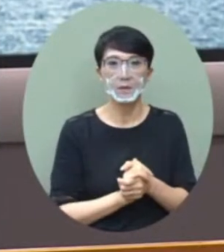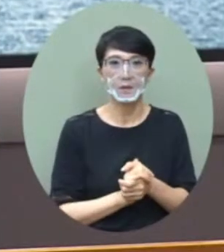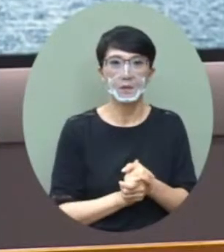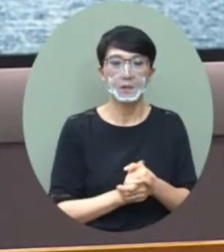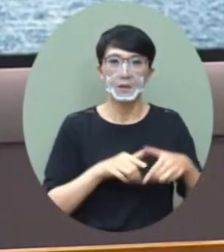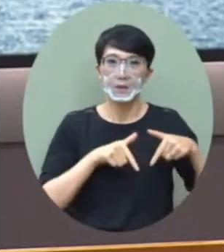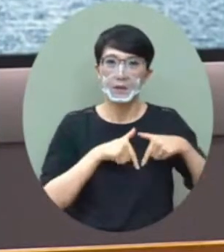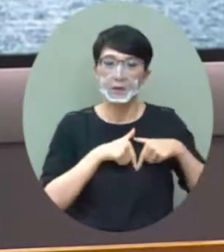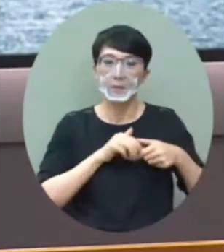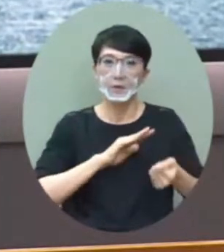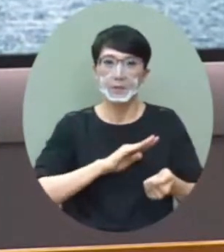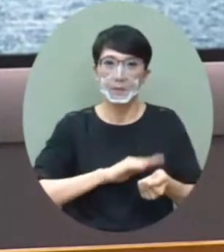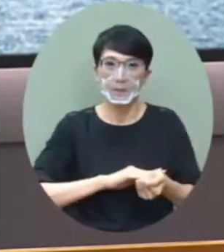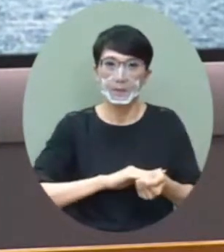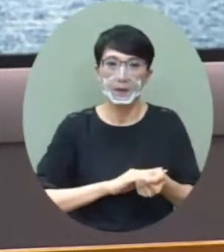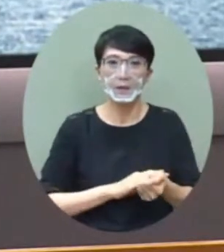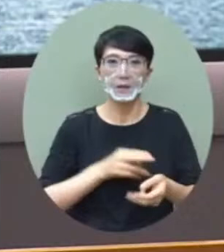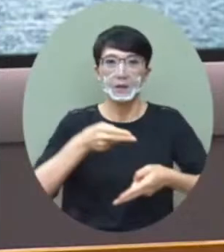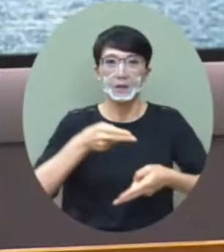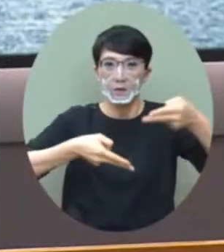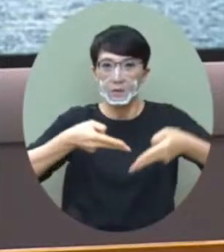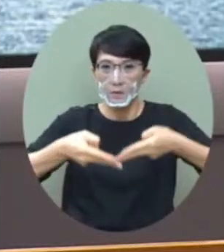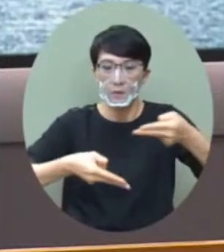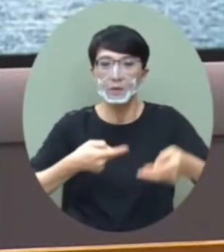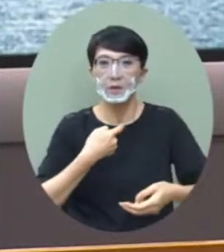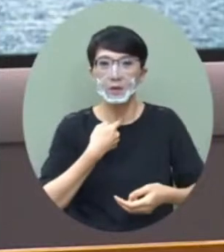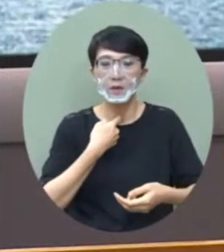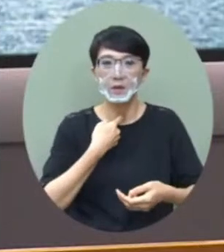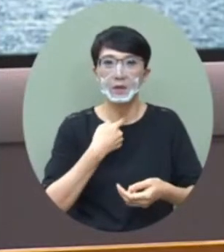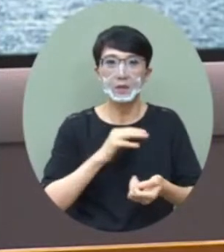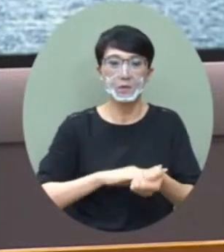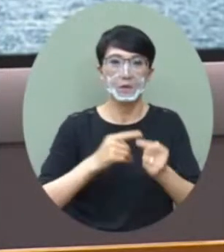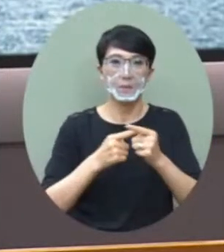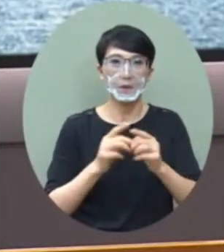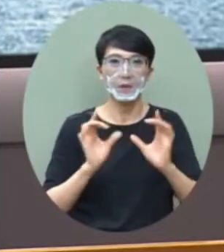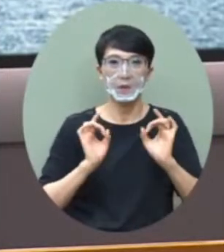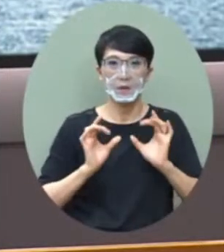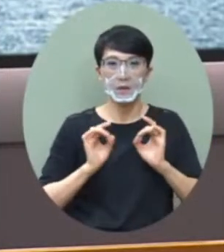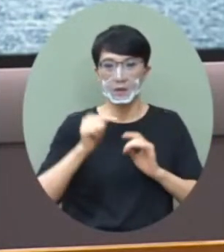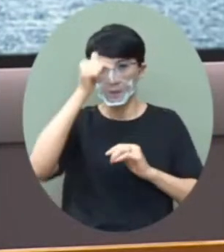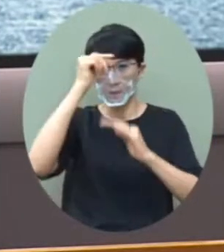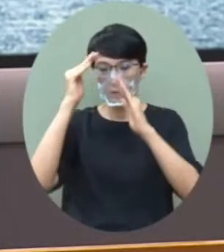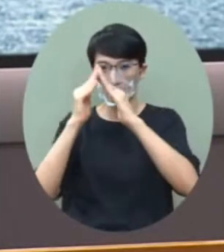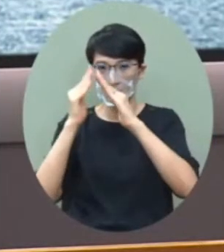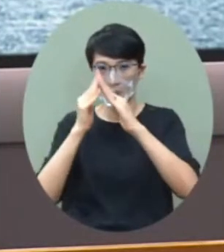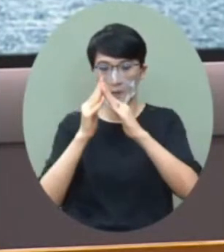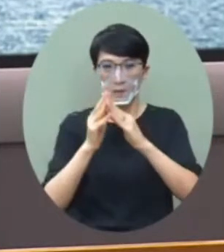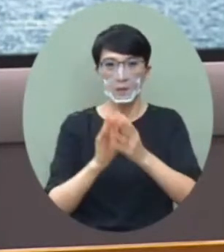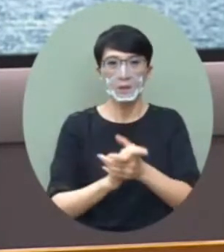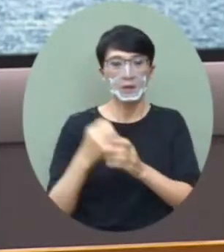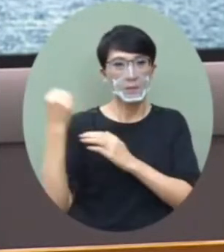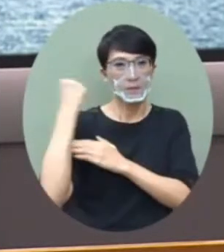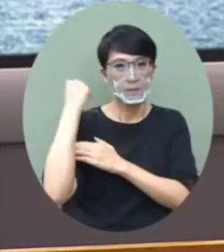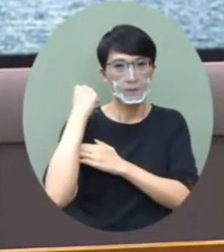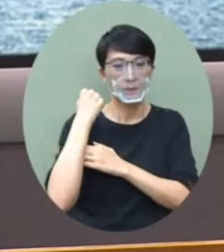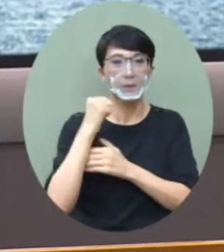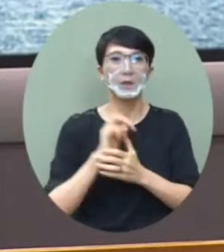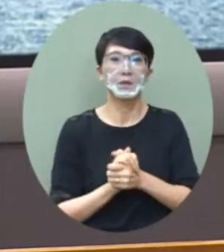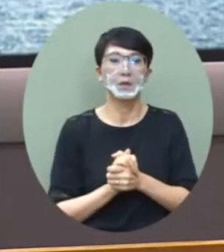For instance, cancer patients and heart conditions,